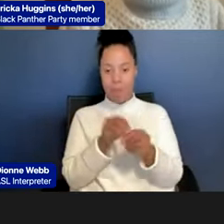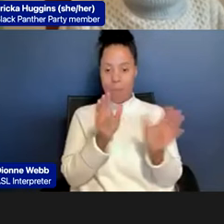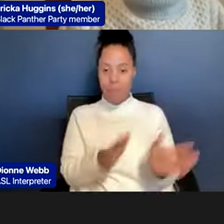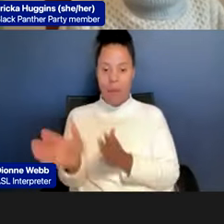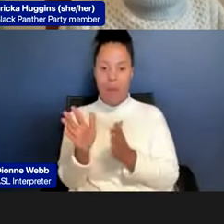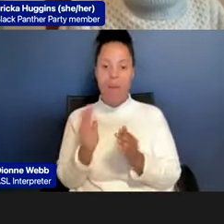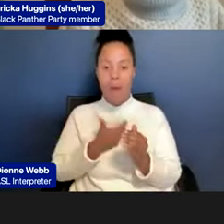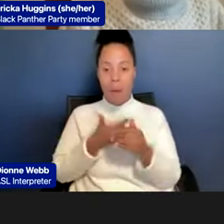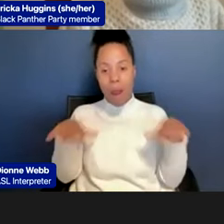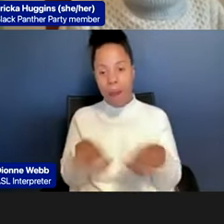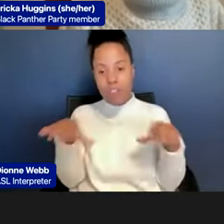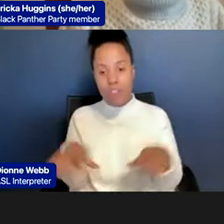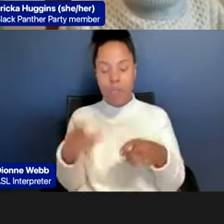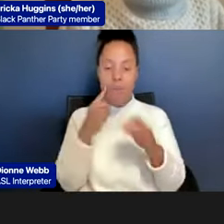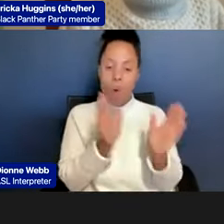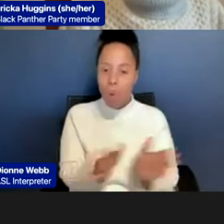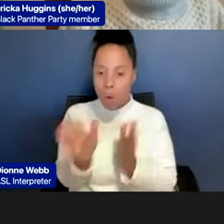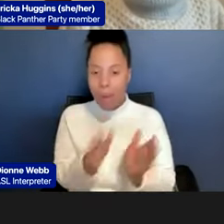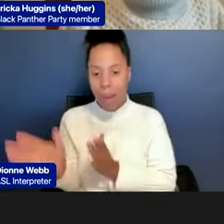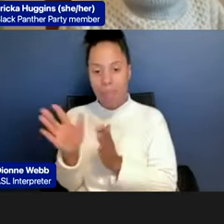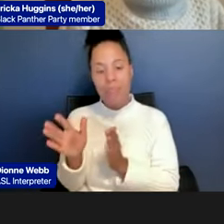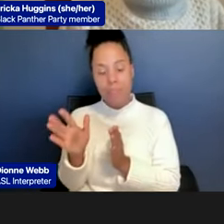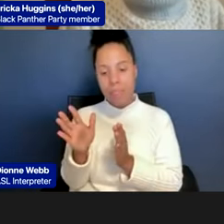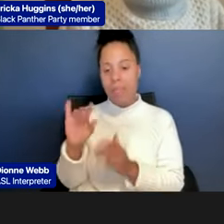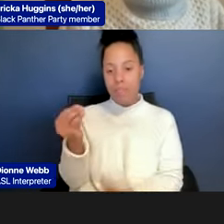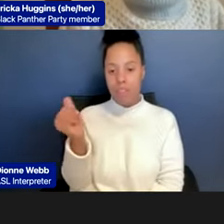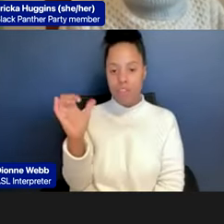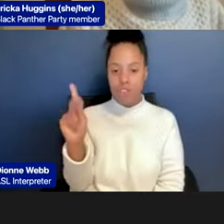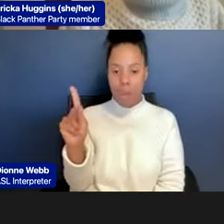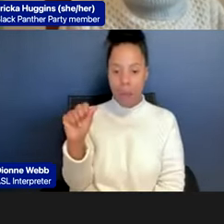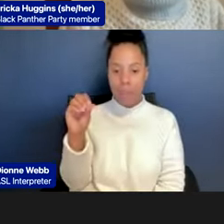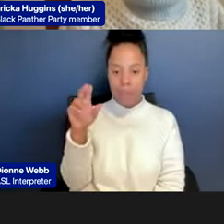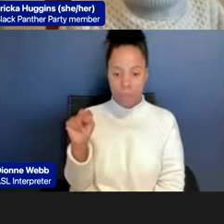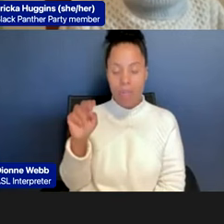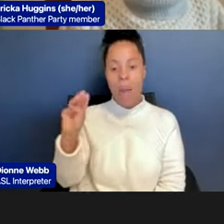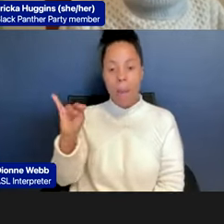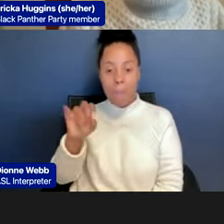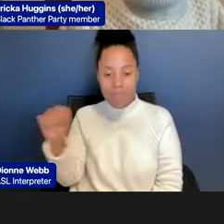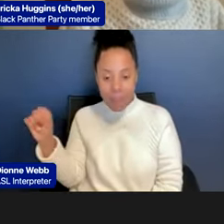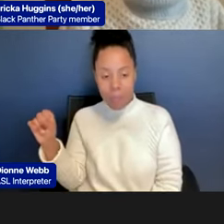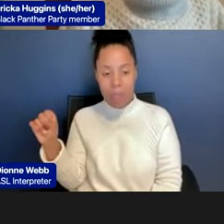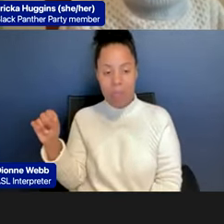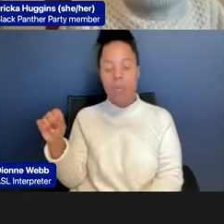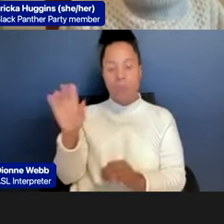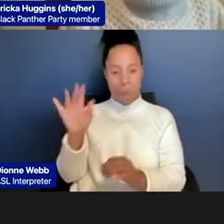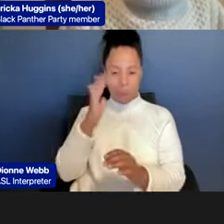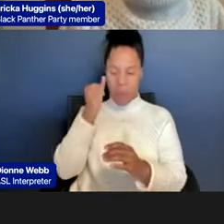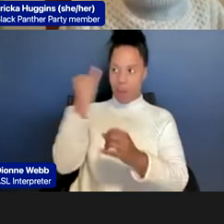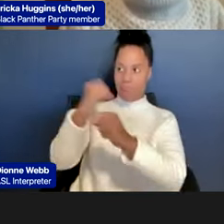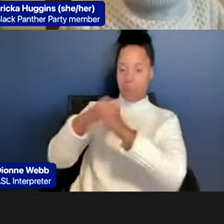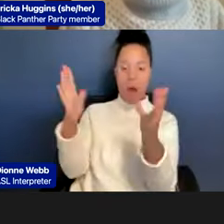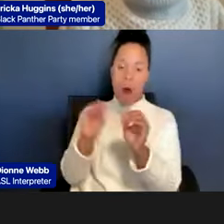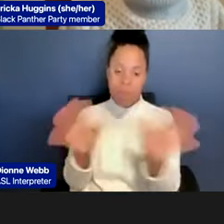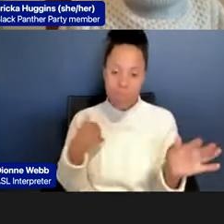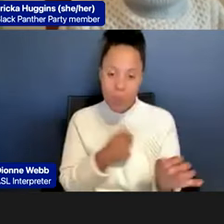of organizing in Jackson, Mississippi. It was an idea of liberated territory. Obviously, we didn't begin the idea. That was